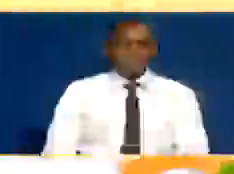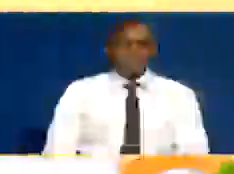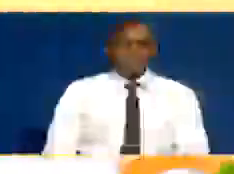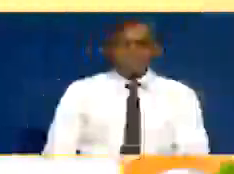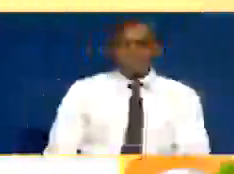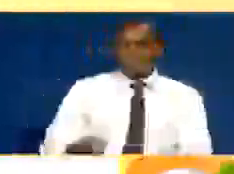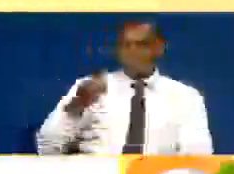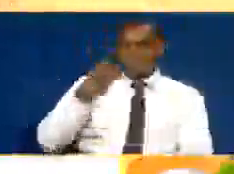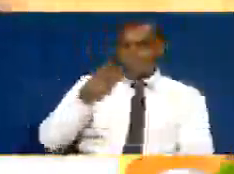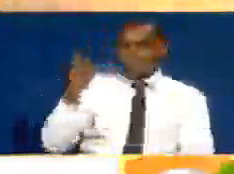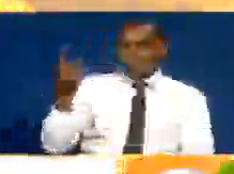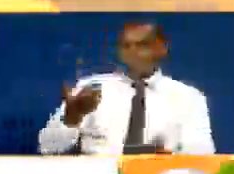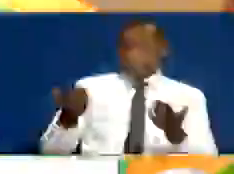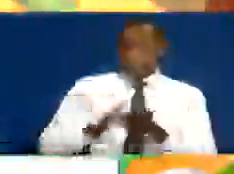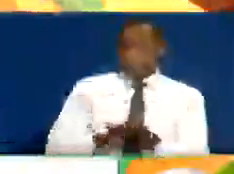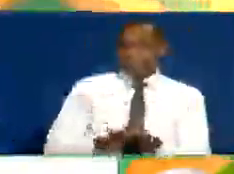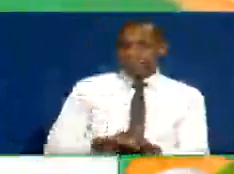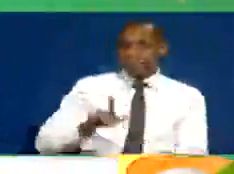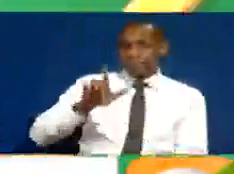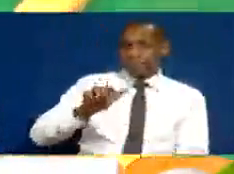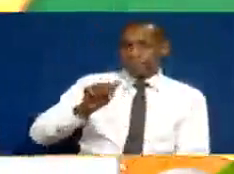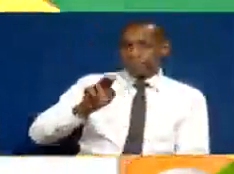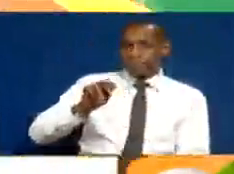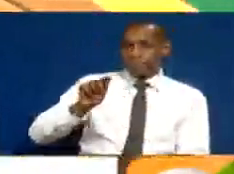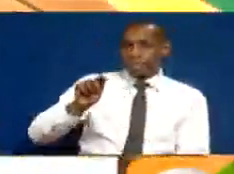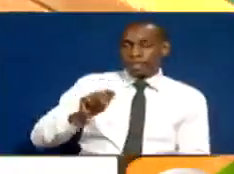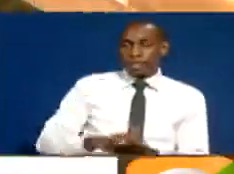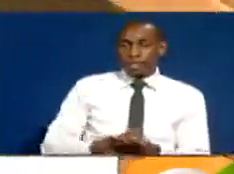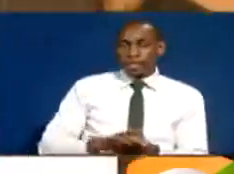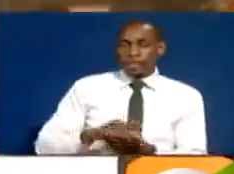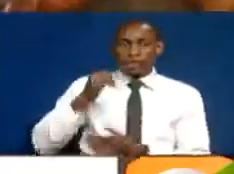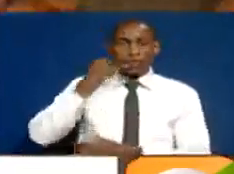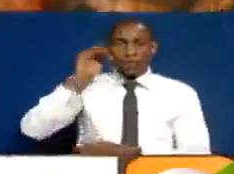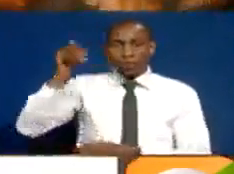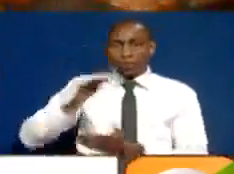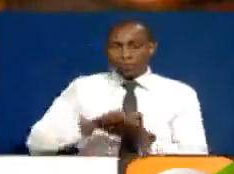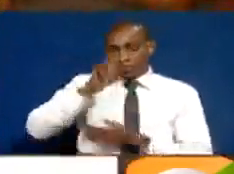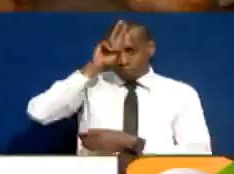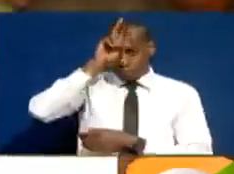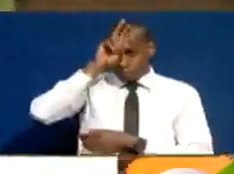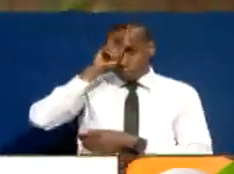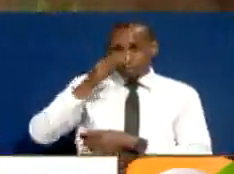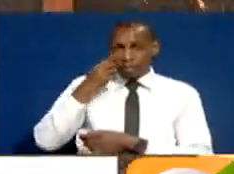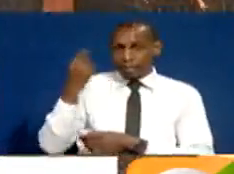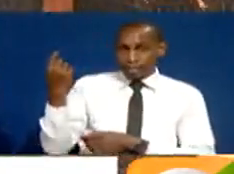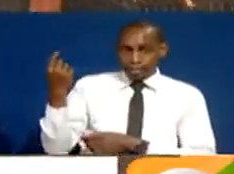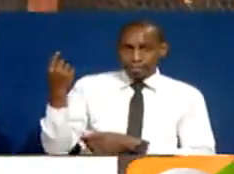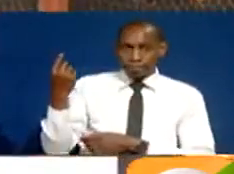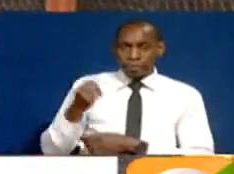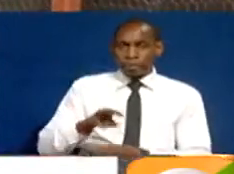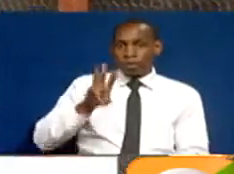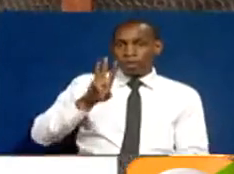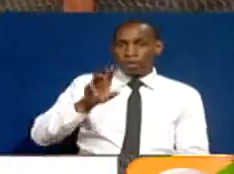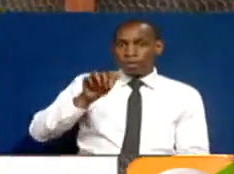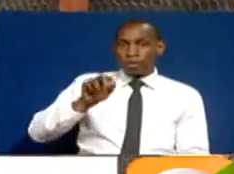At this homestead in Lanet, Nakuru County, shelled creatures roam these rectangular pens. Wangoi